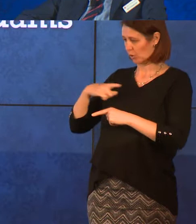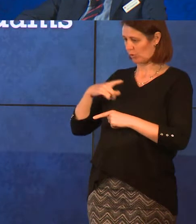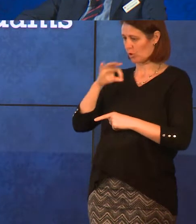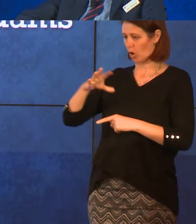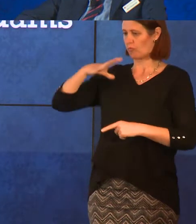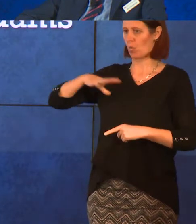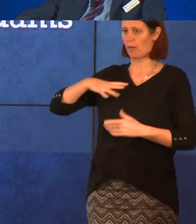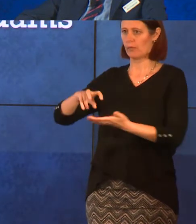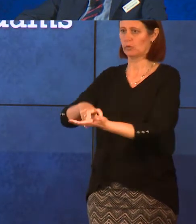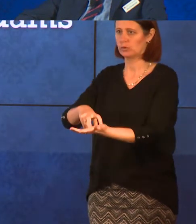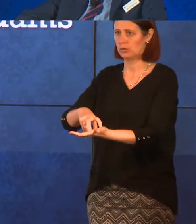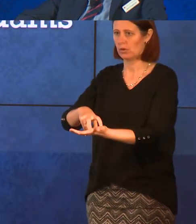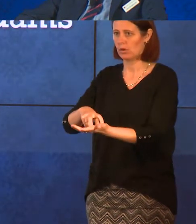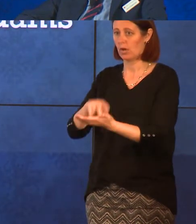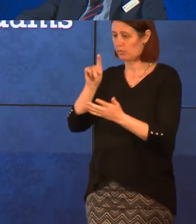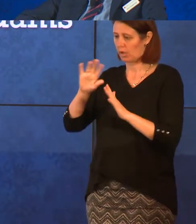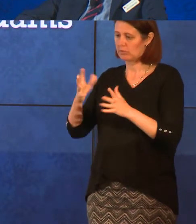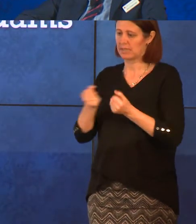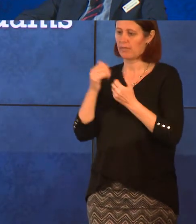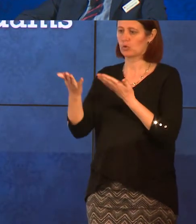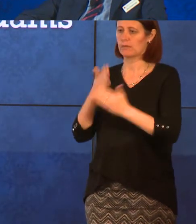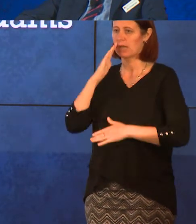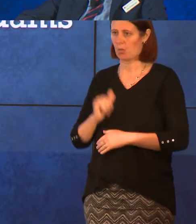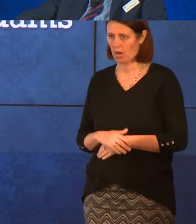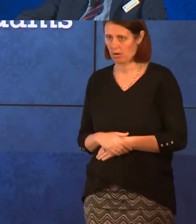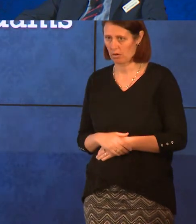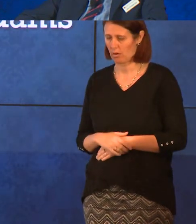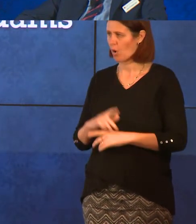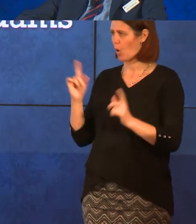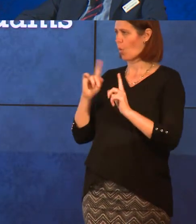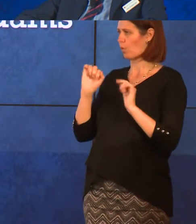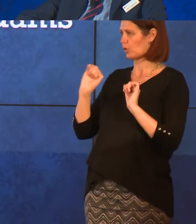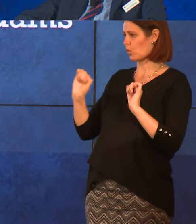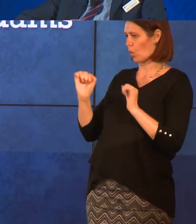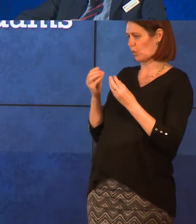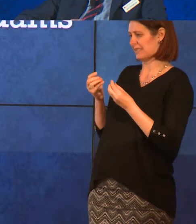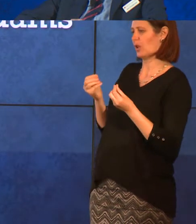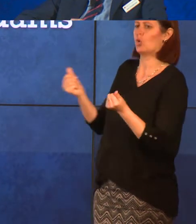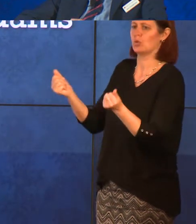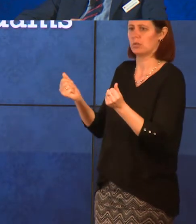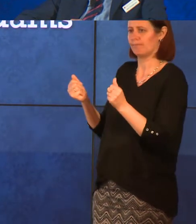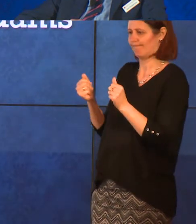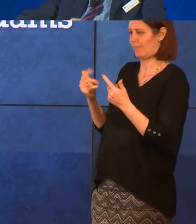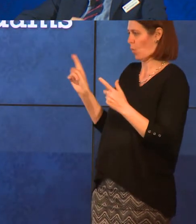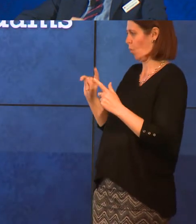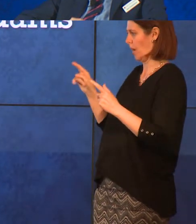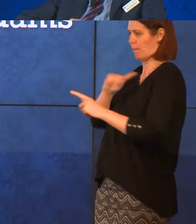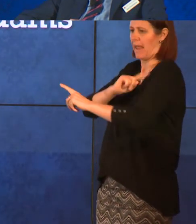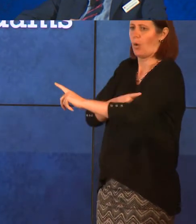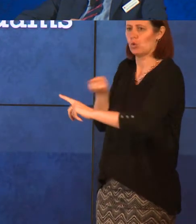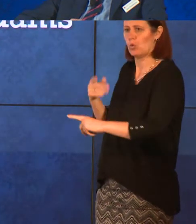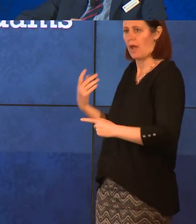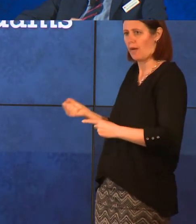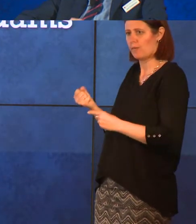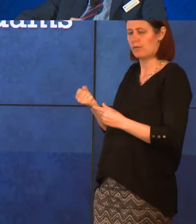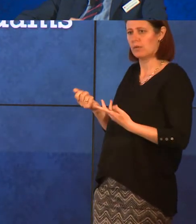requirement, they just went ahead and delivered it anyway. What's your solution to that? What sort of powers do you have under